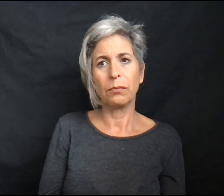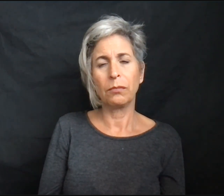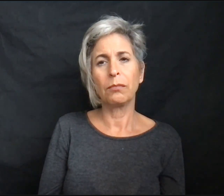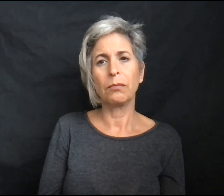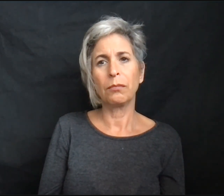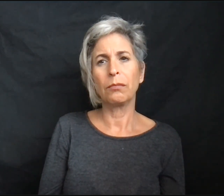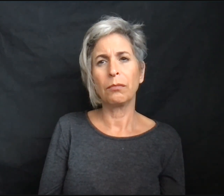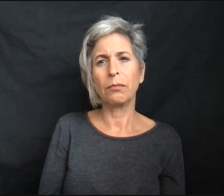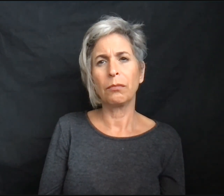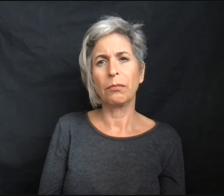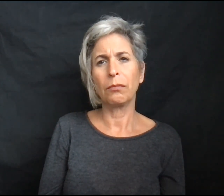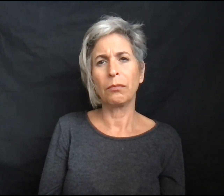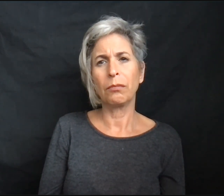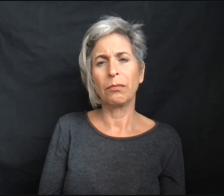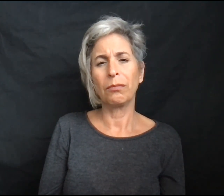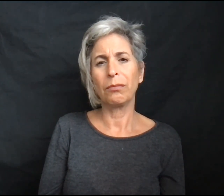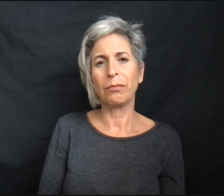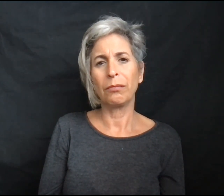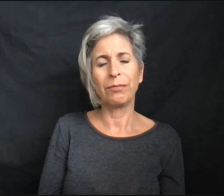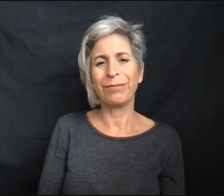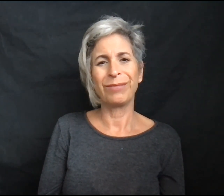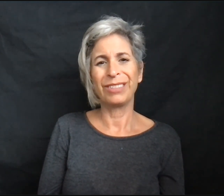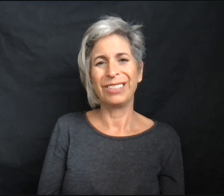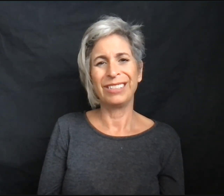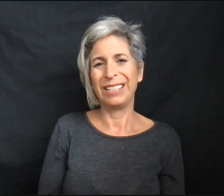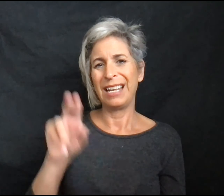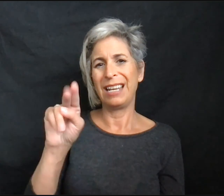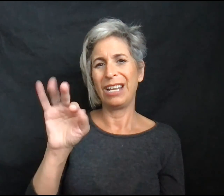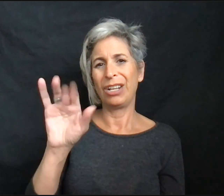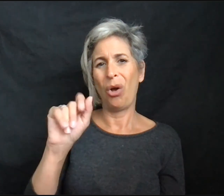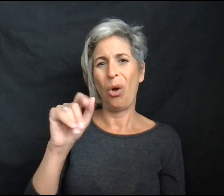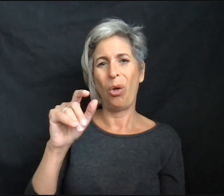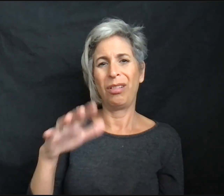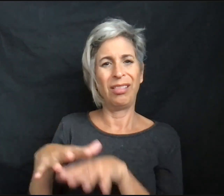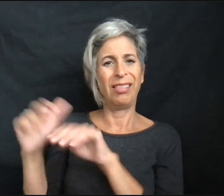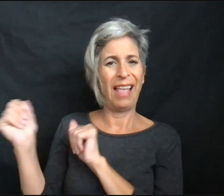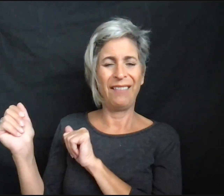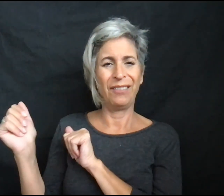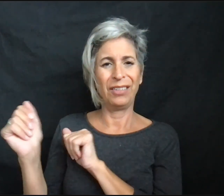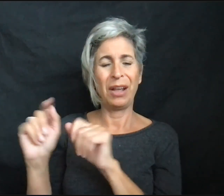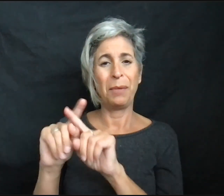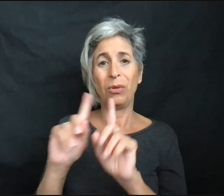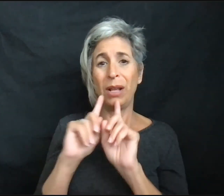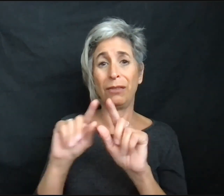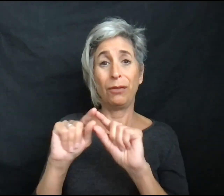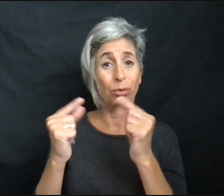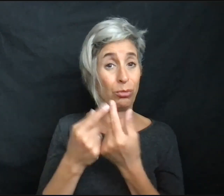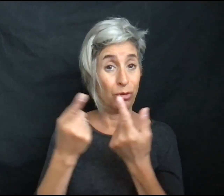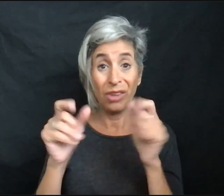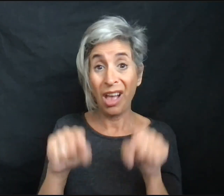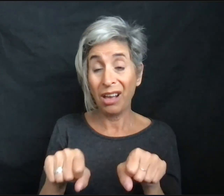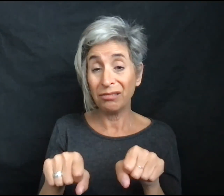This individual is no longer in the attendees list, though. But if you want to answer it for the group, you can.